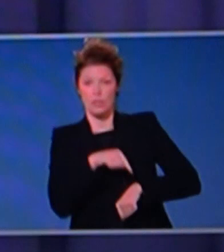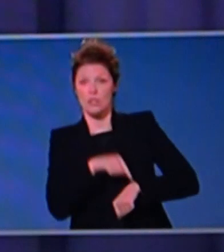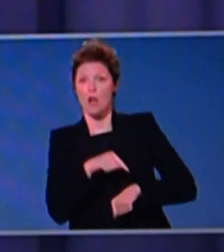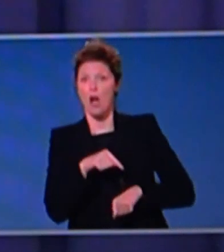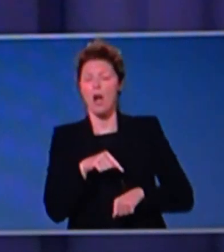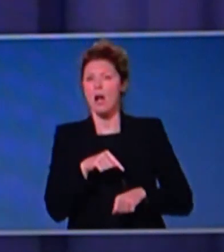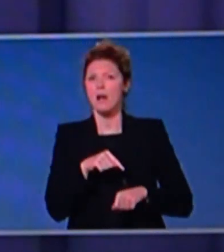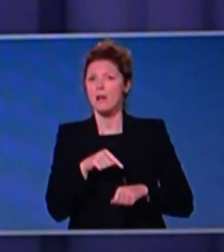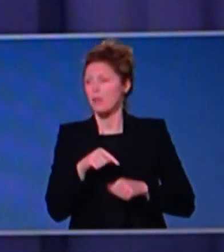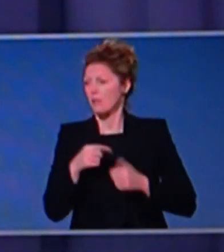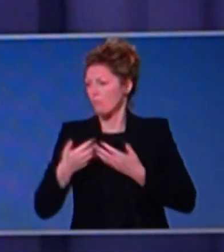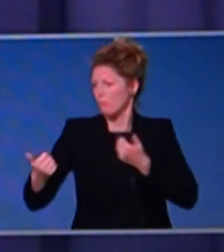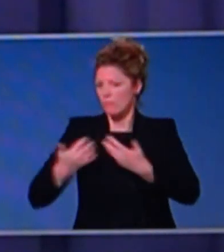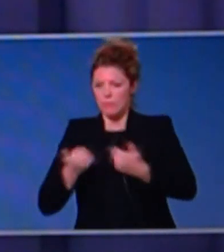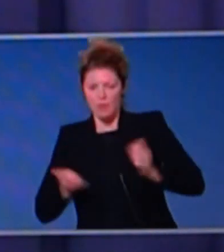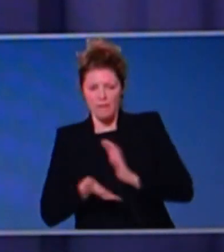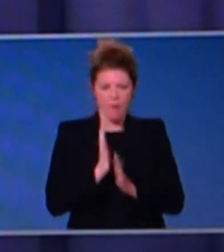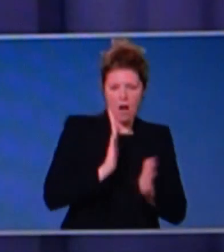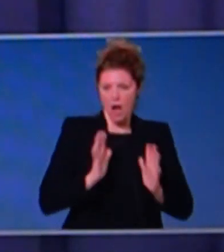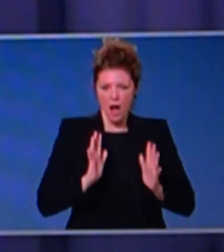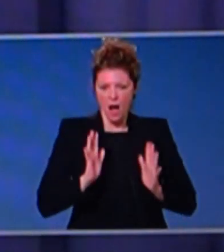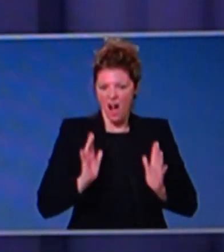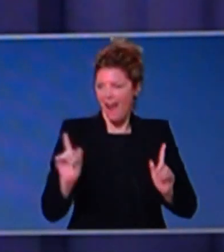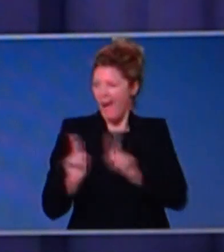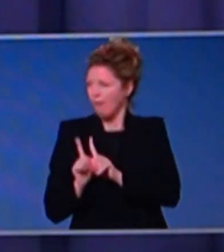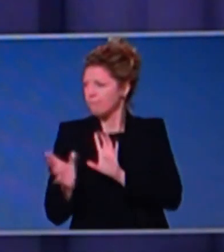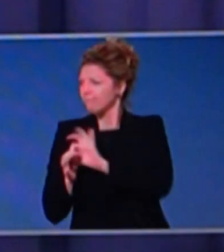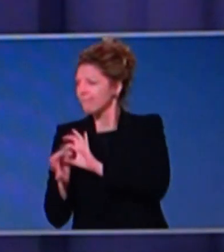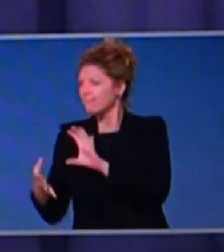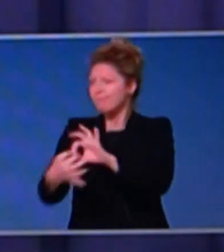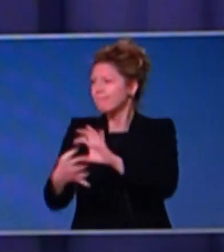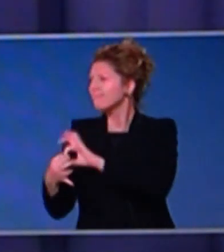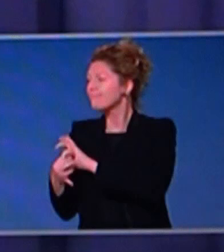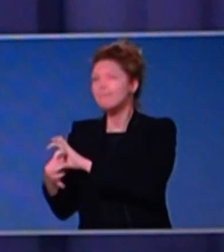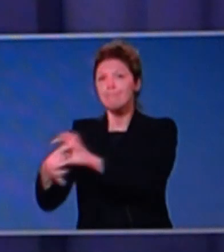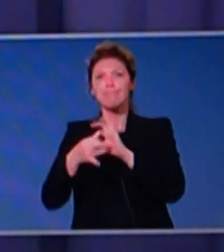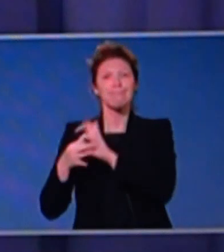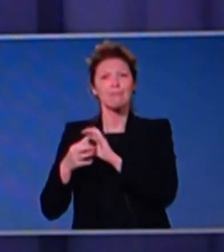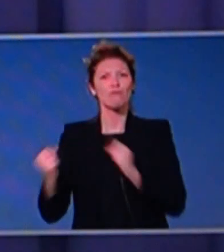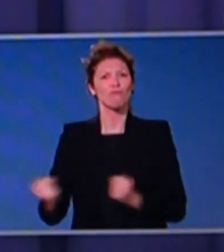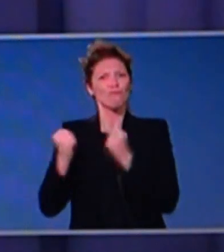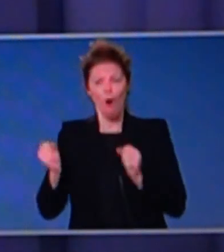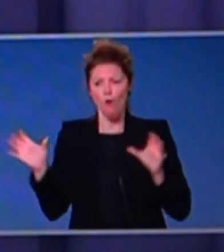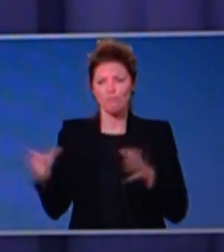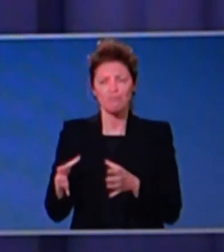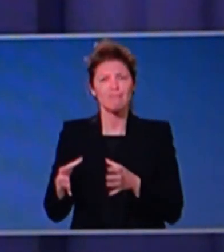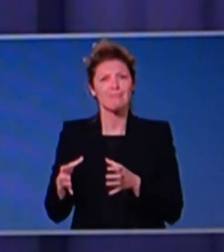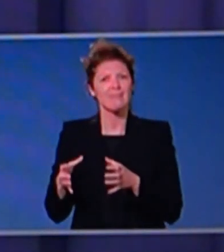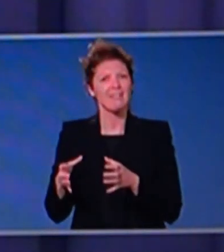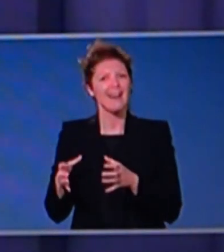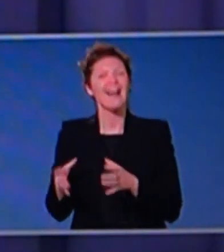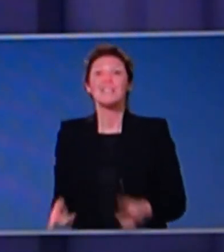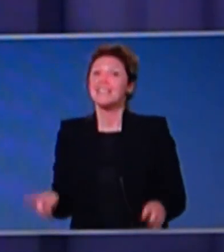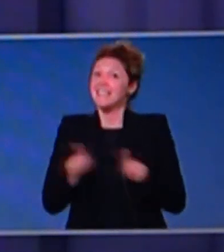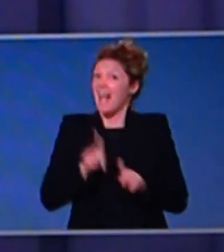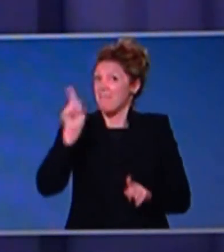on each other and we needed to build community. So how we can proactively build community, we are in a digital world. We do have people in